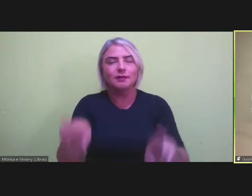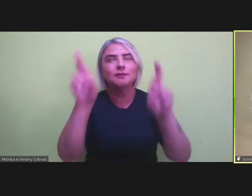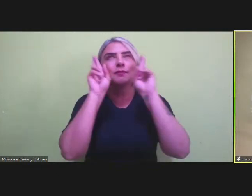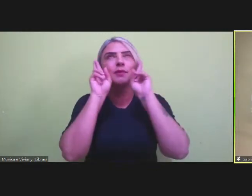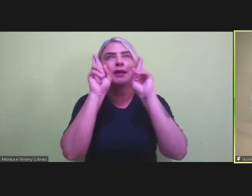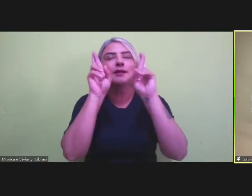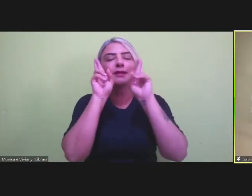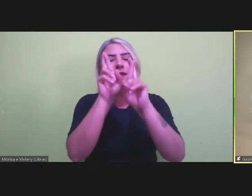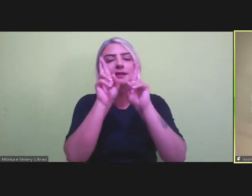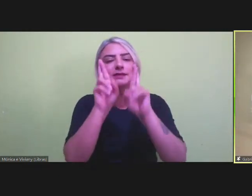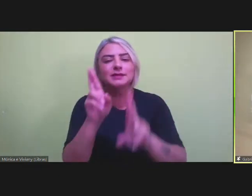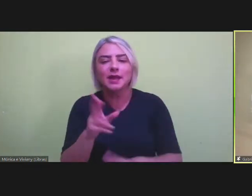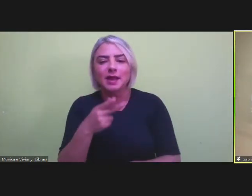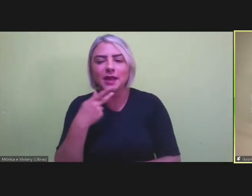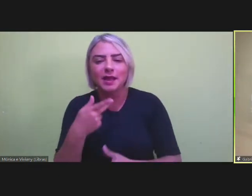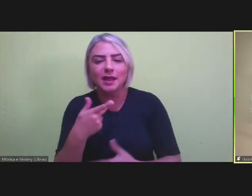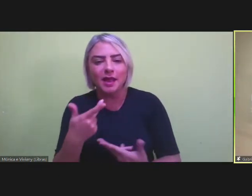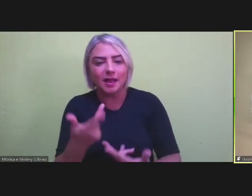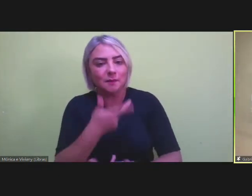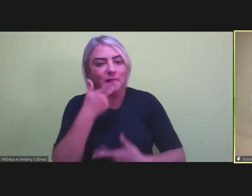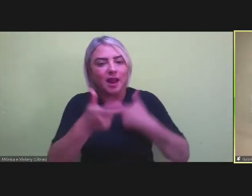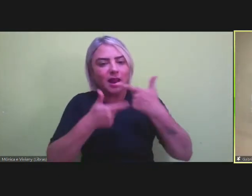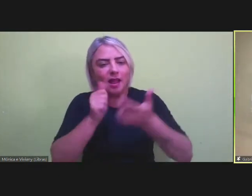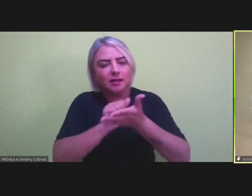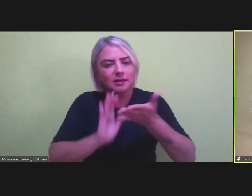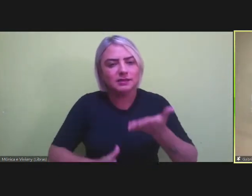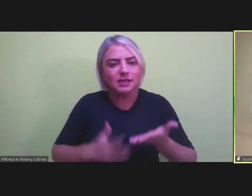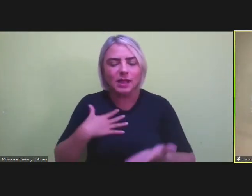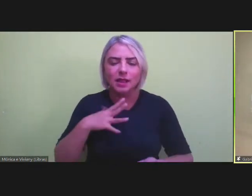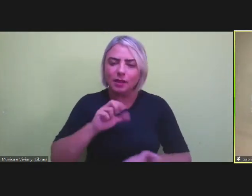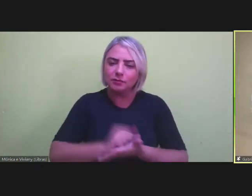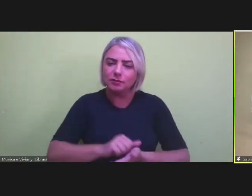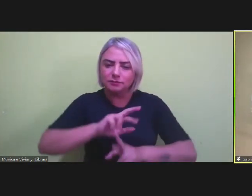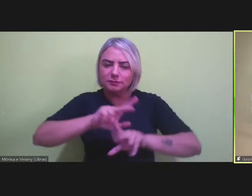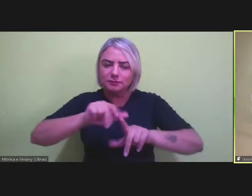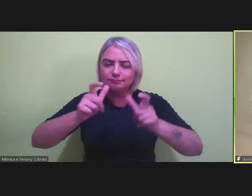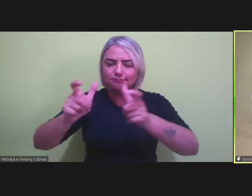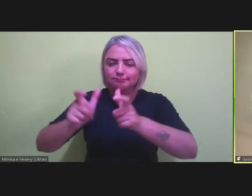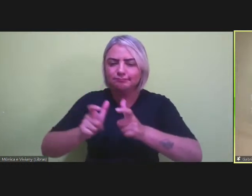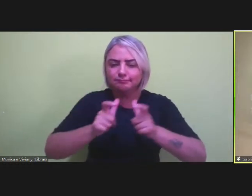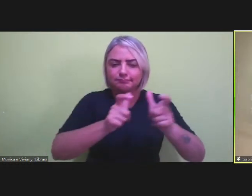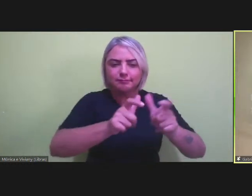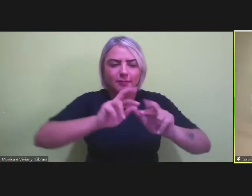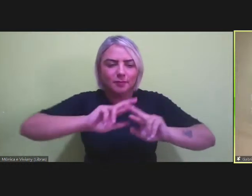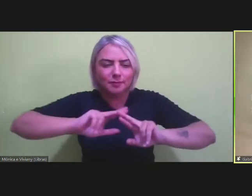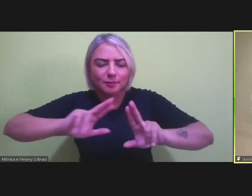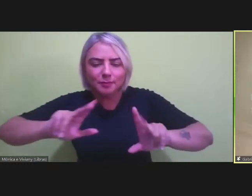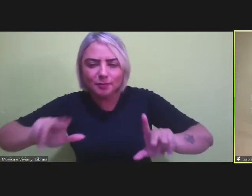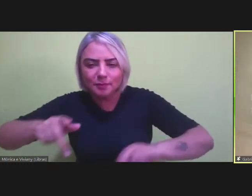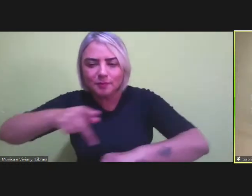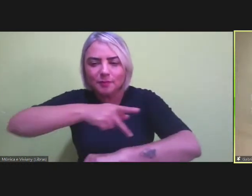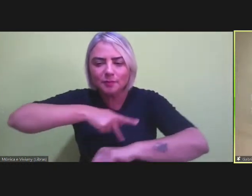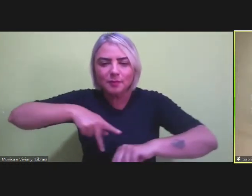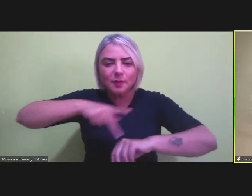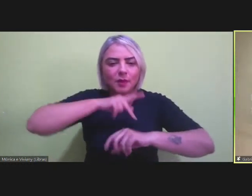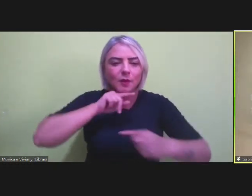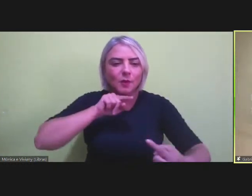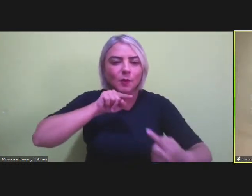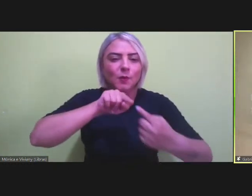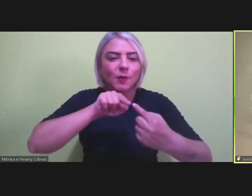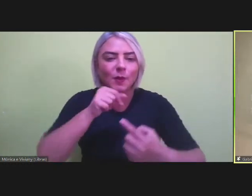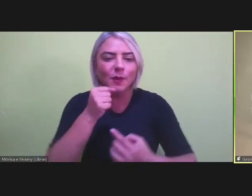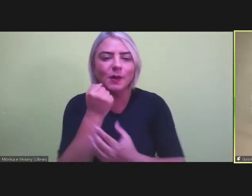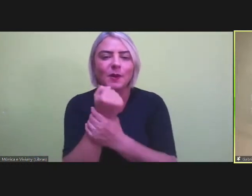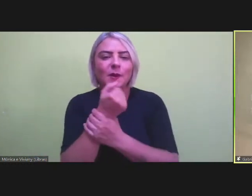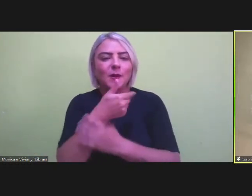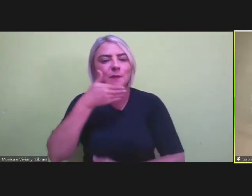systems. We hope that the ideas and words that were shared here can gain a body in many territories in the many countries